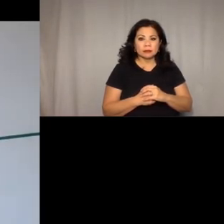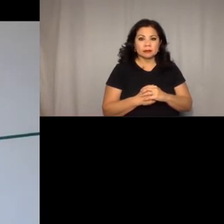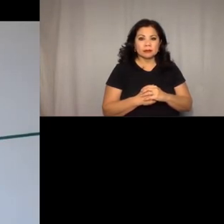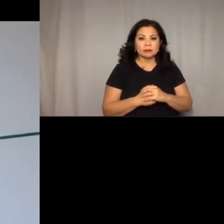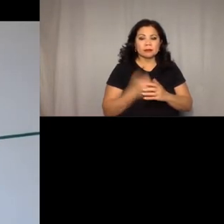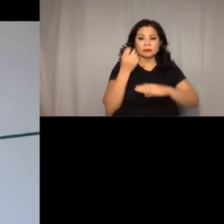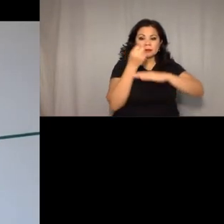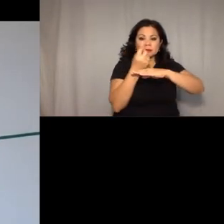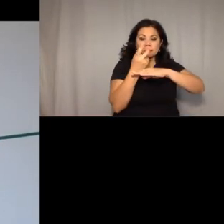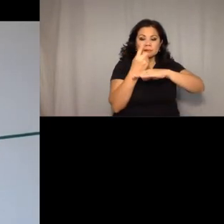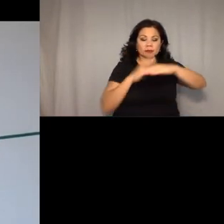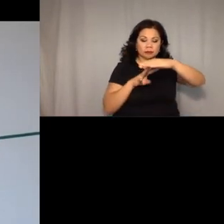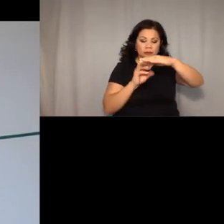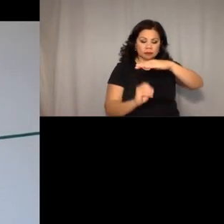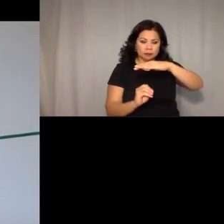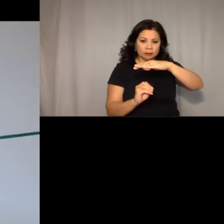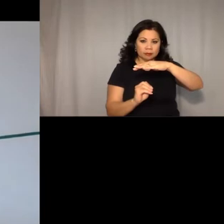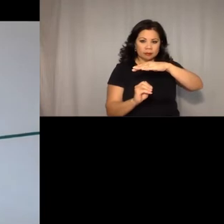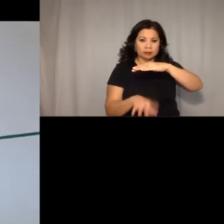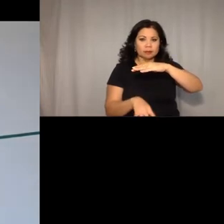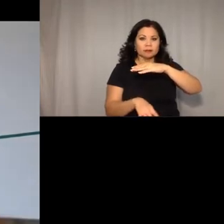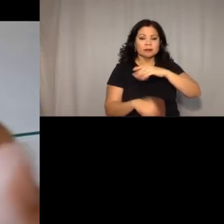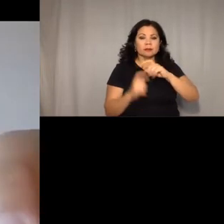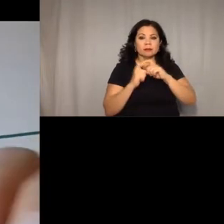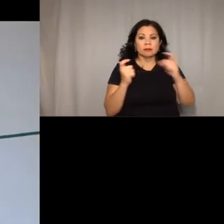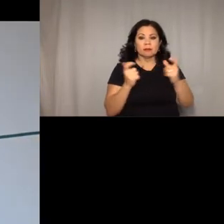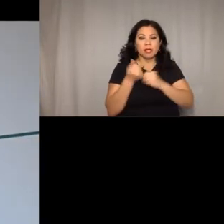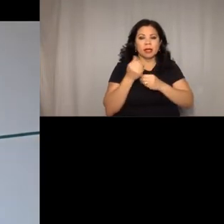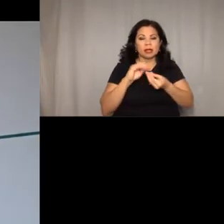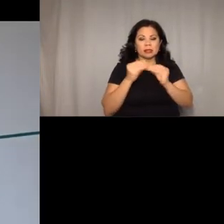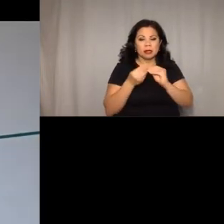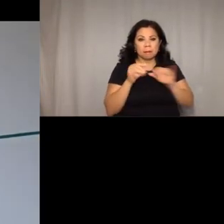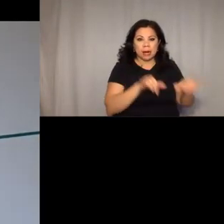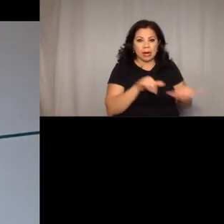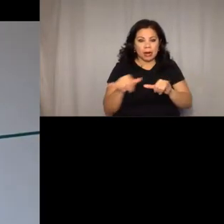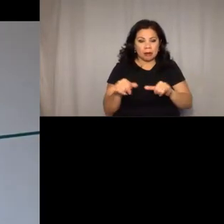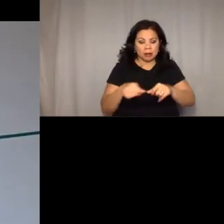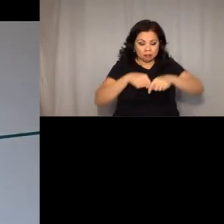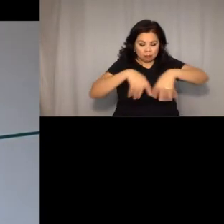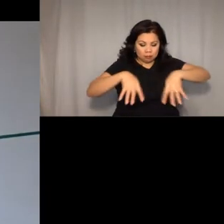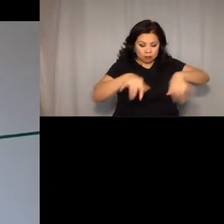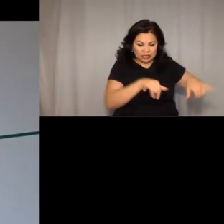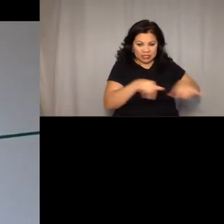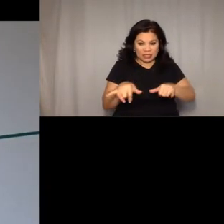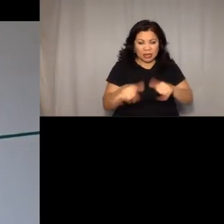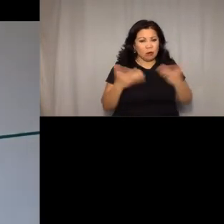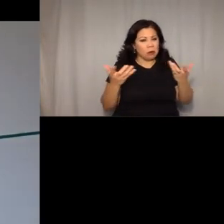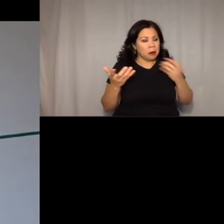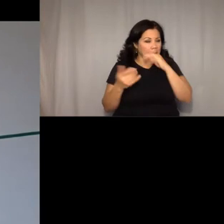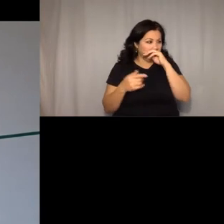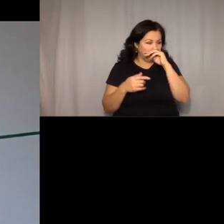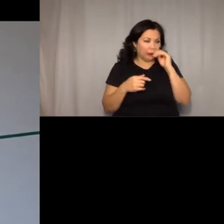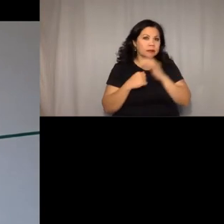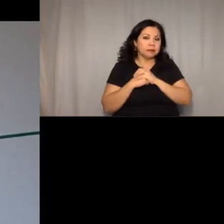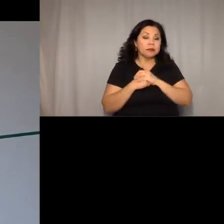so 12 divided by 40. Okay, the biggest number they have in common. Let's see. Well, I know